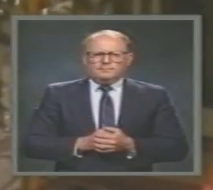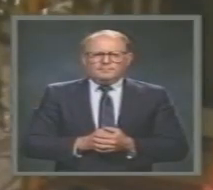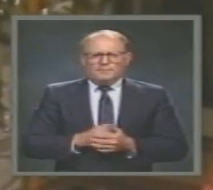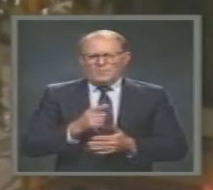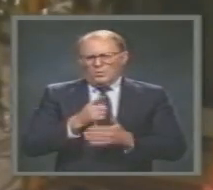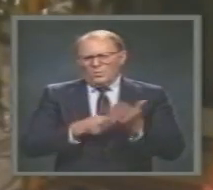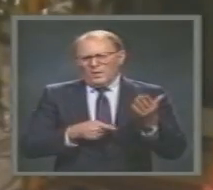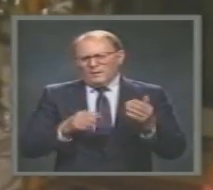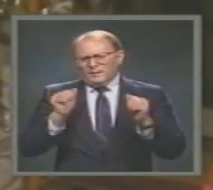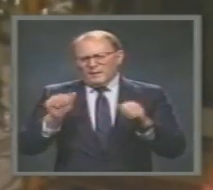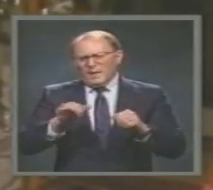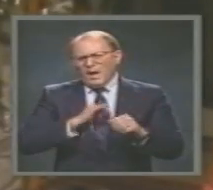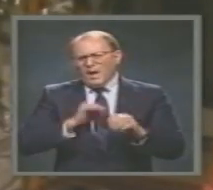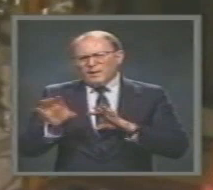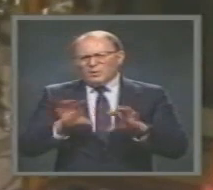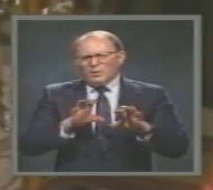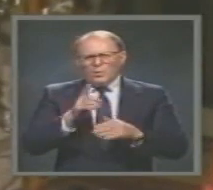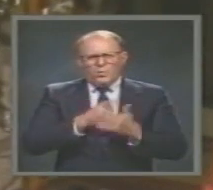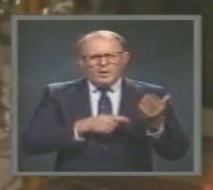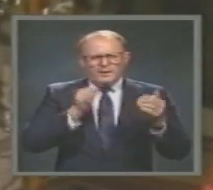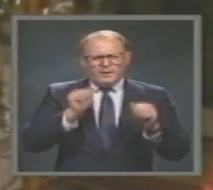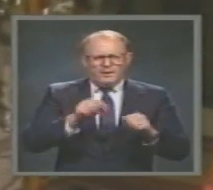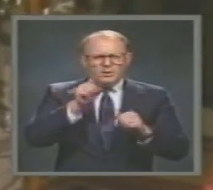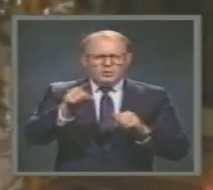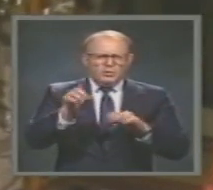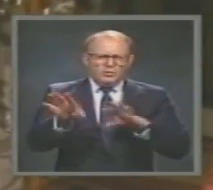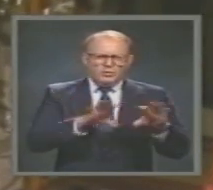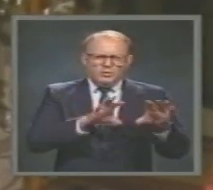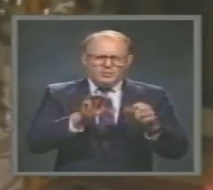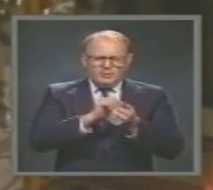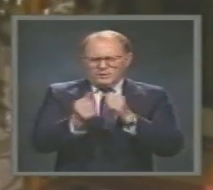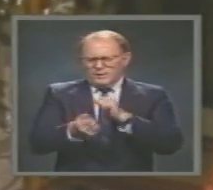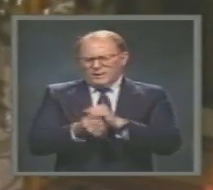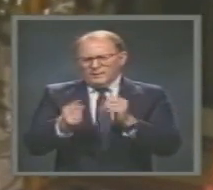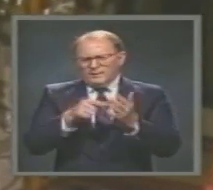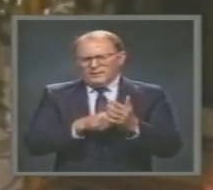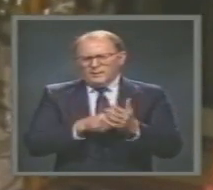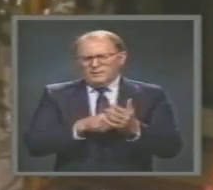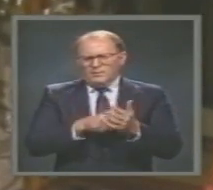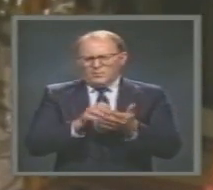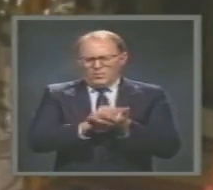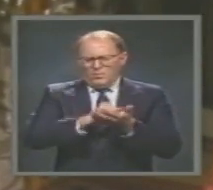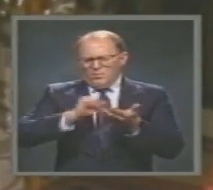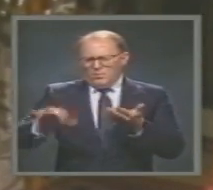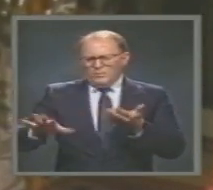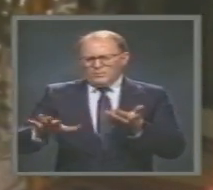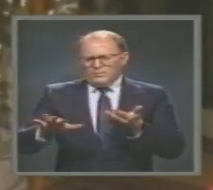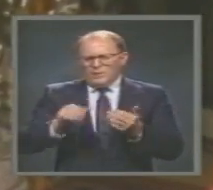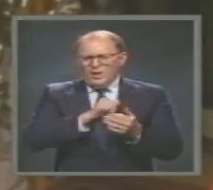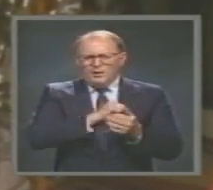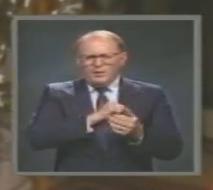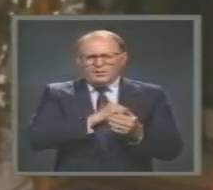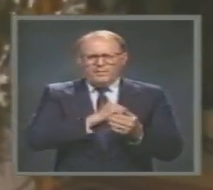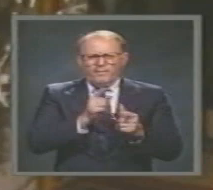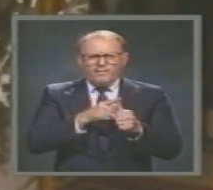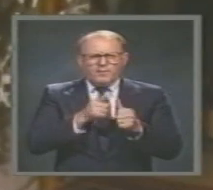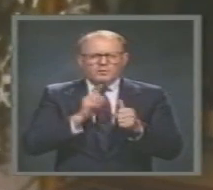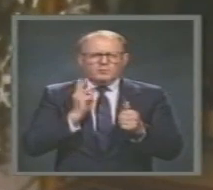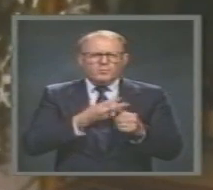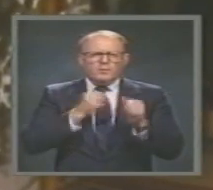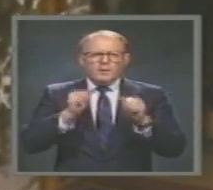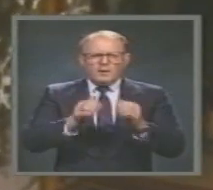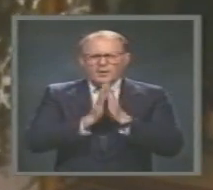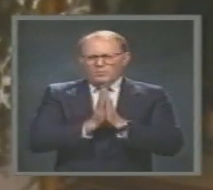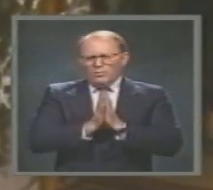What can I do and what can you do to turn this cruel abortion problem around? Well, first, we can pray. There's power in prayer.